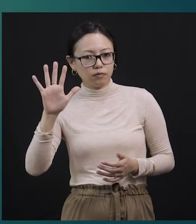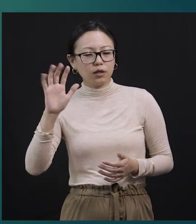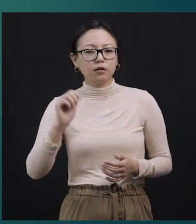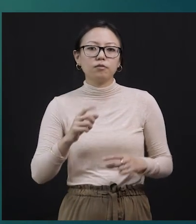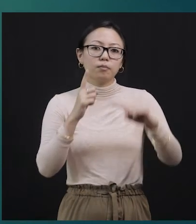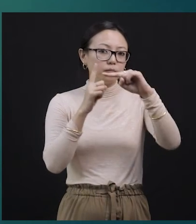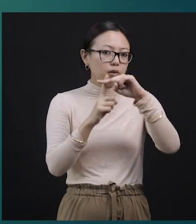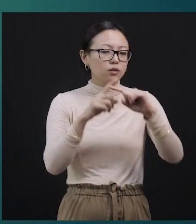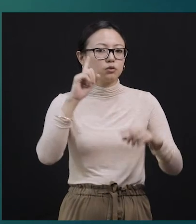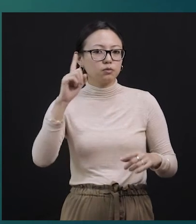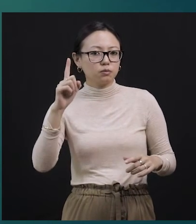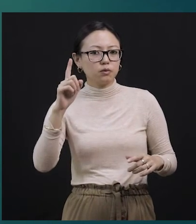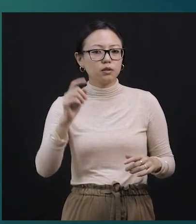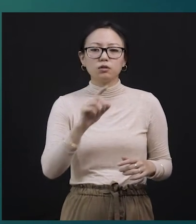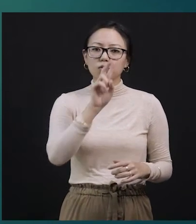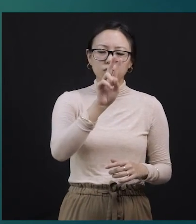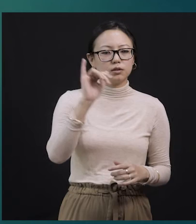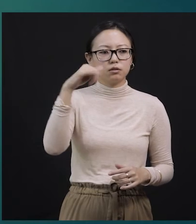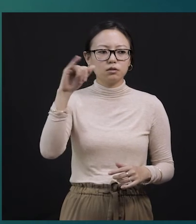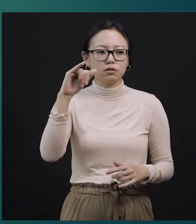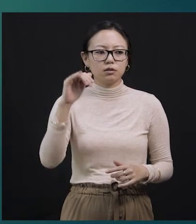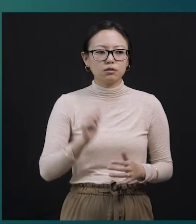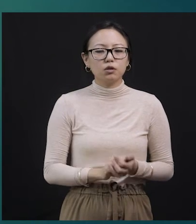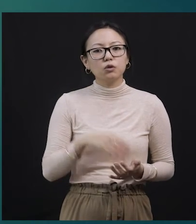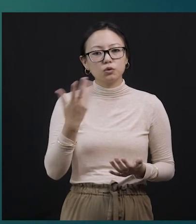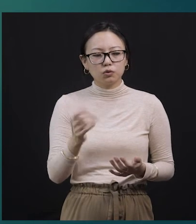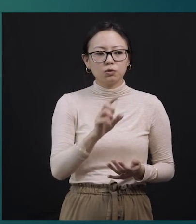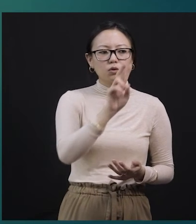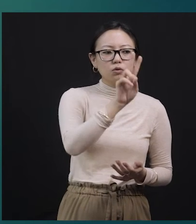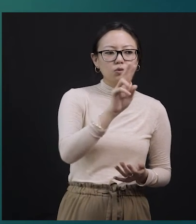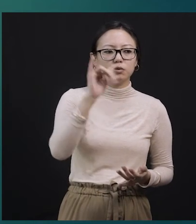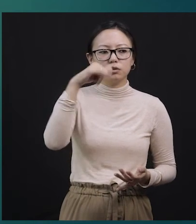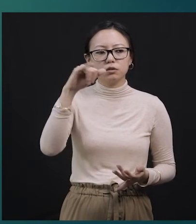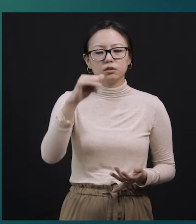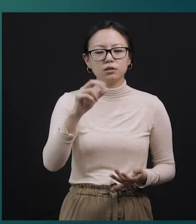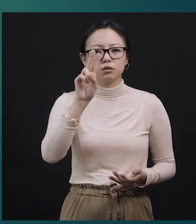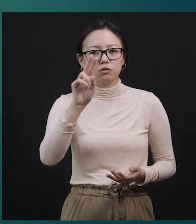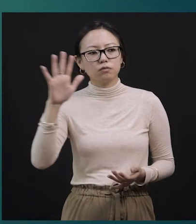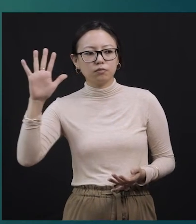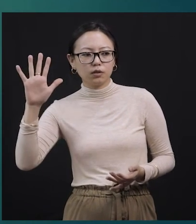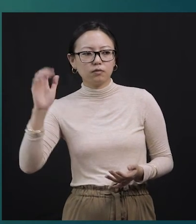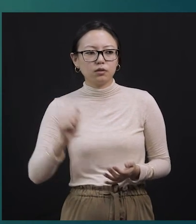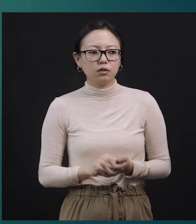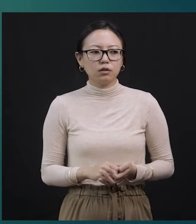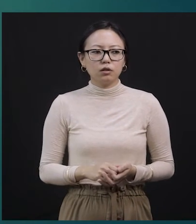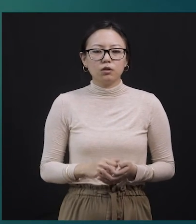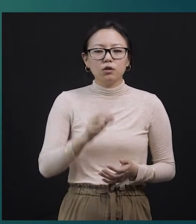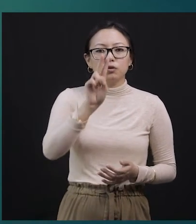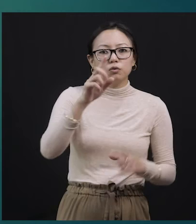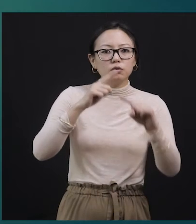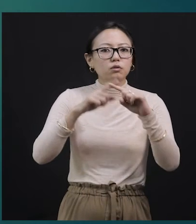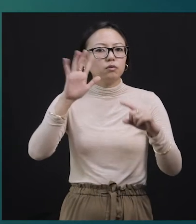26, right? Next step is, again, this 2 you need to multiply again with 5, right? So 2 5s are